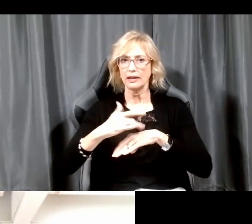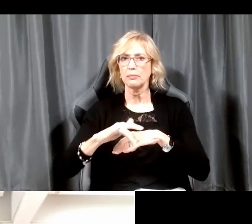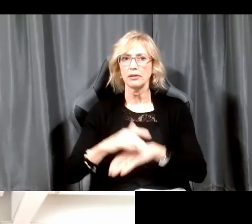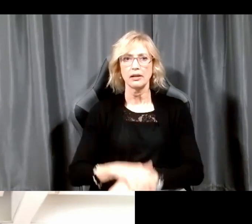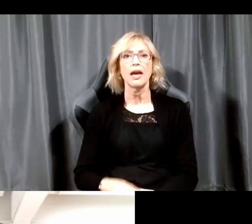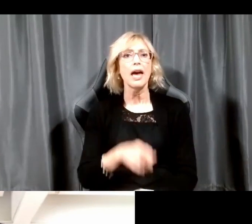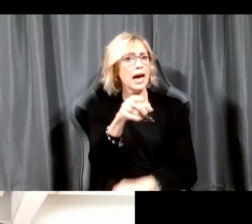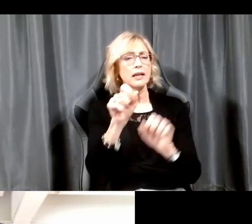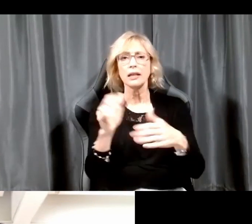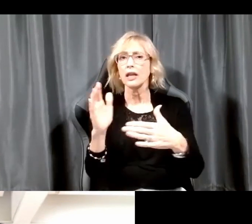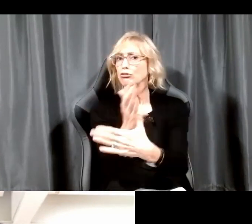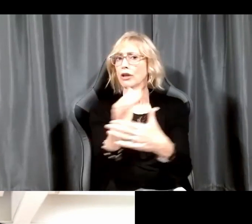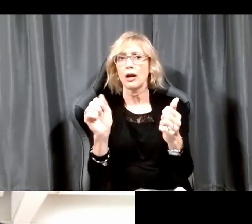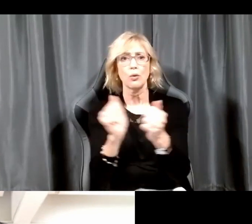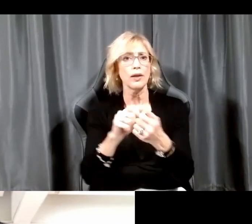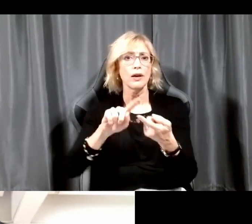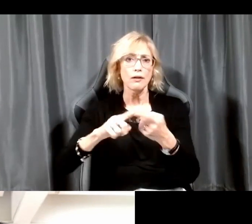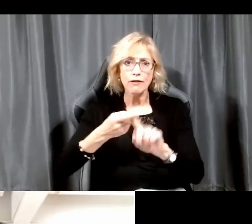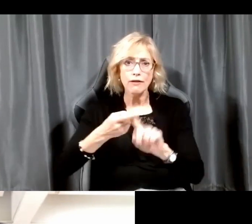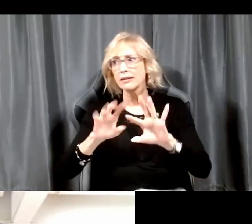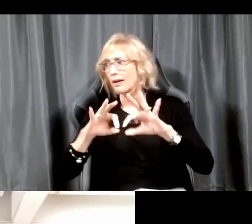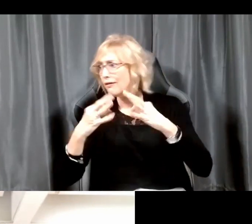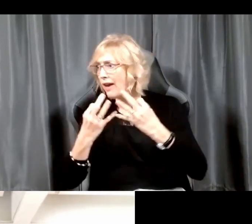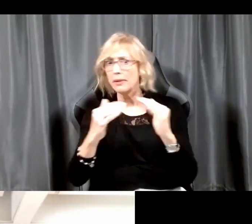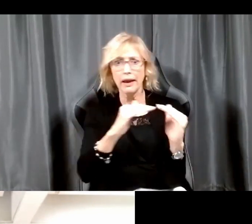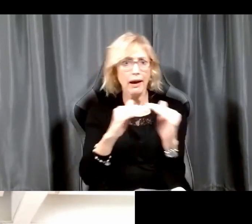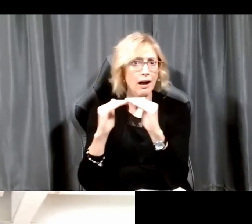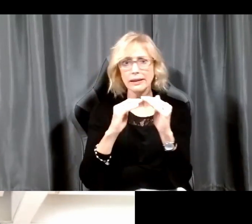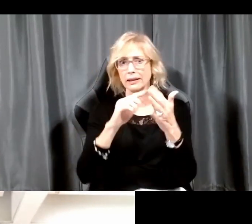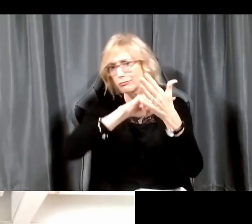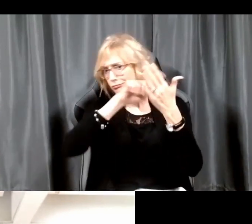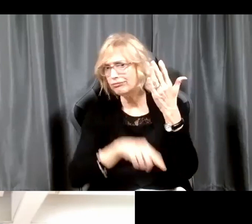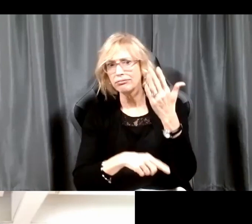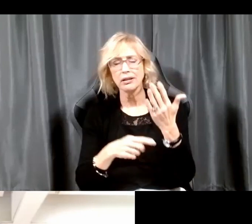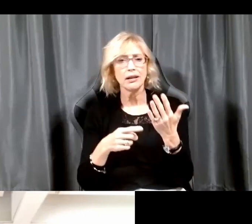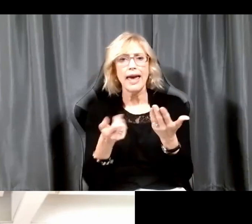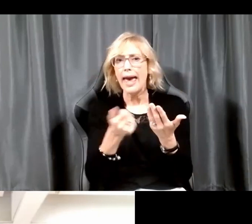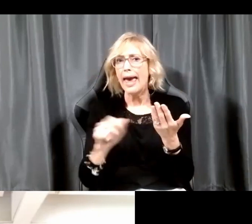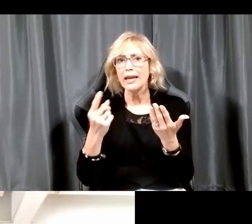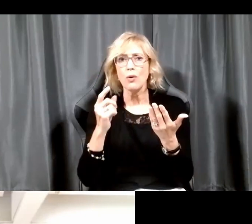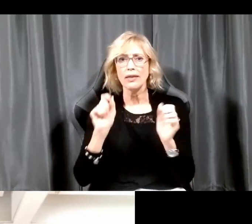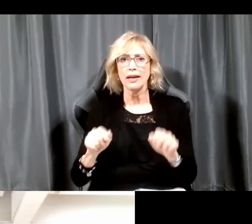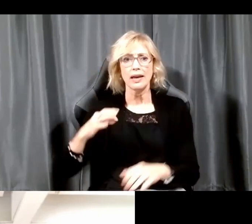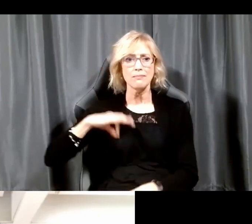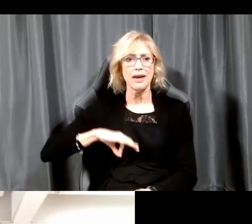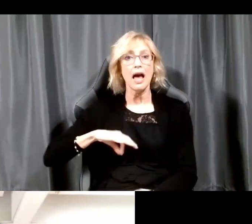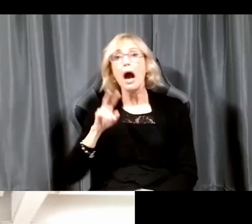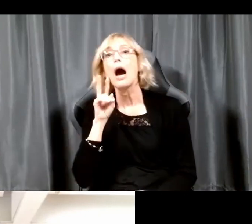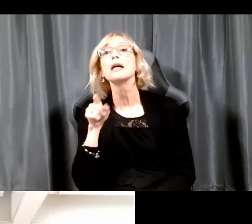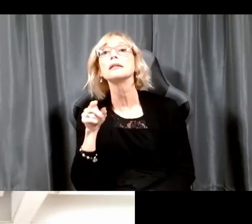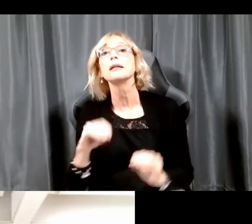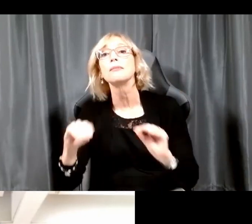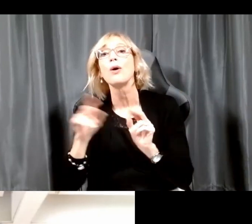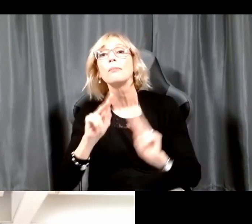to share it with your friends, your family, your colleagues, and whoever else might benefit from it. I see more people in Pohnpei.